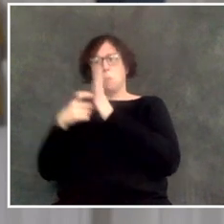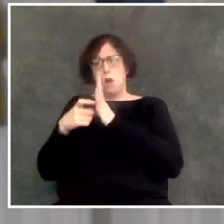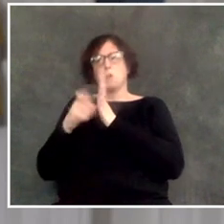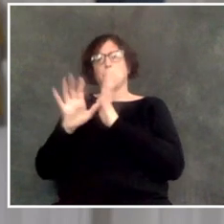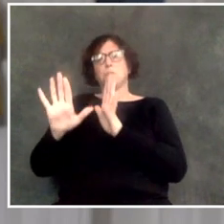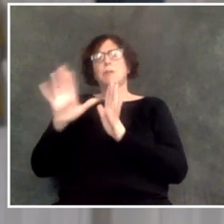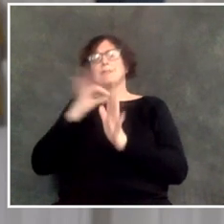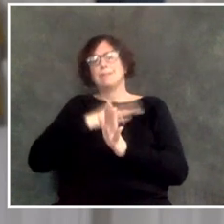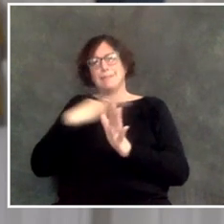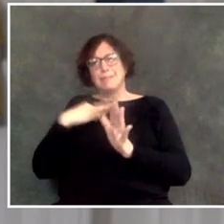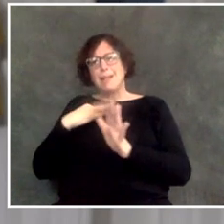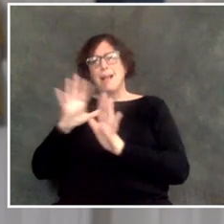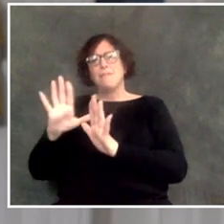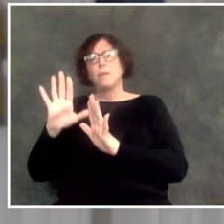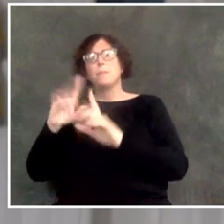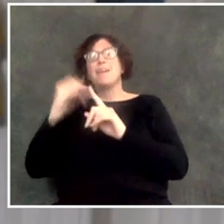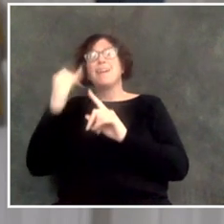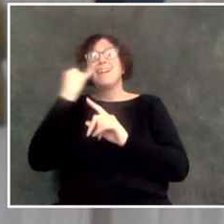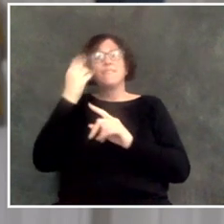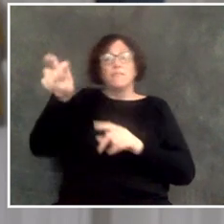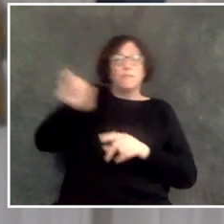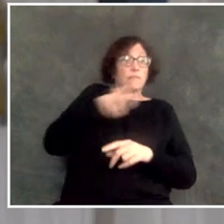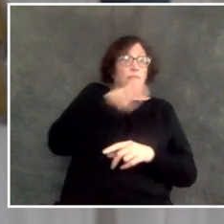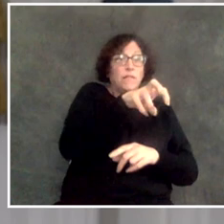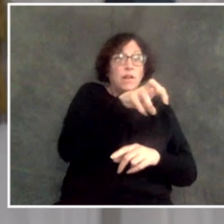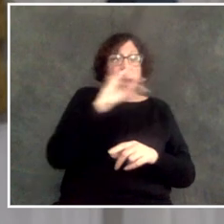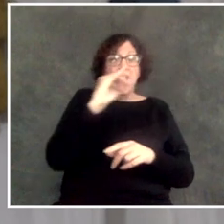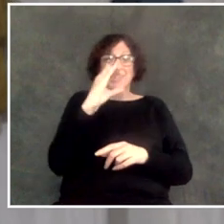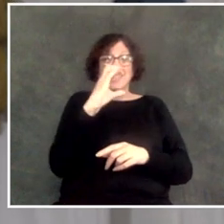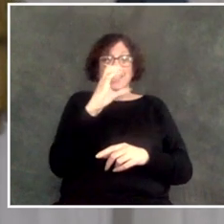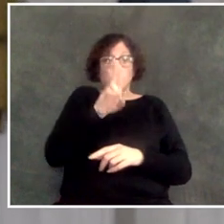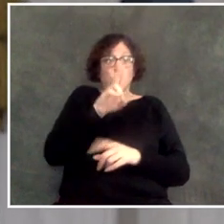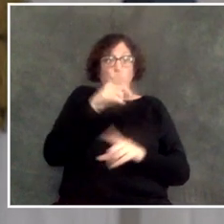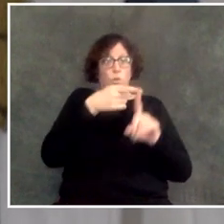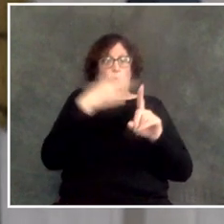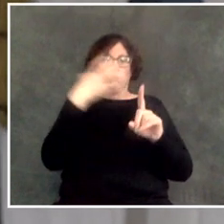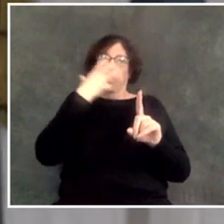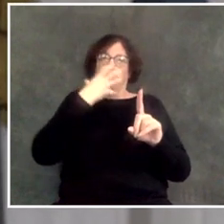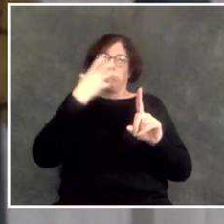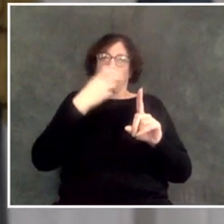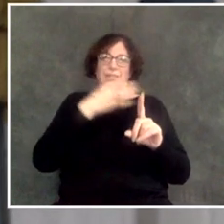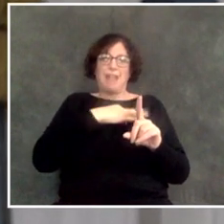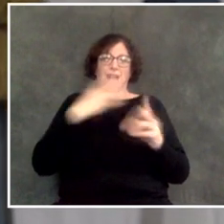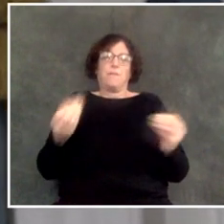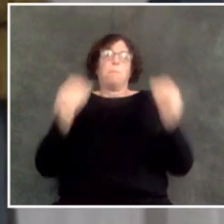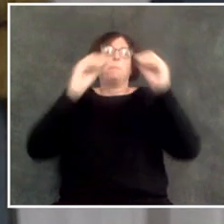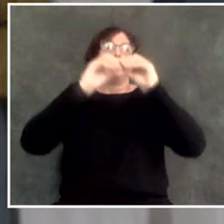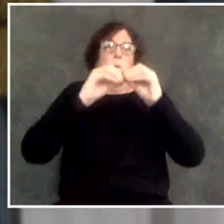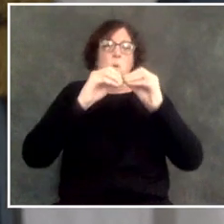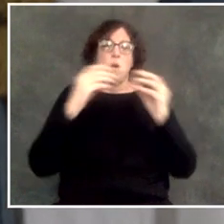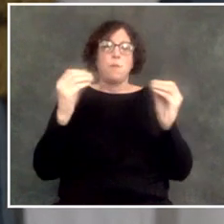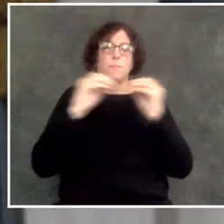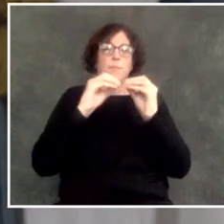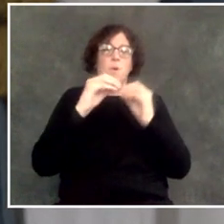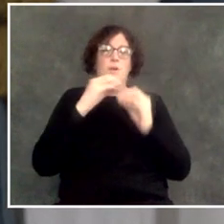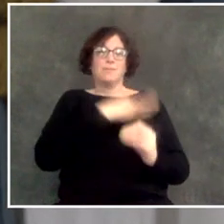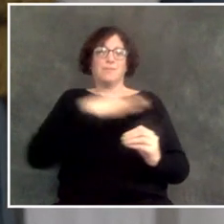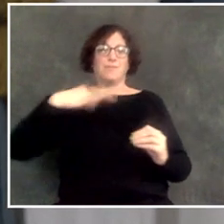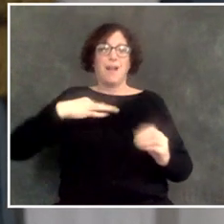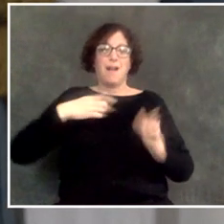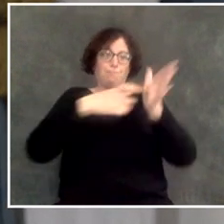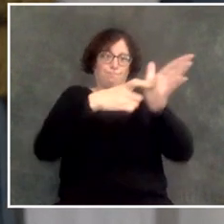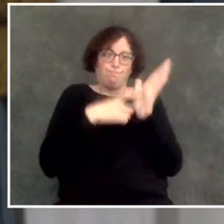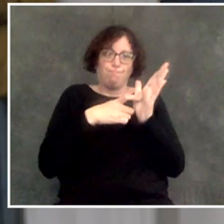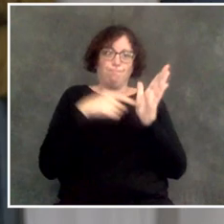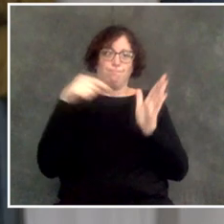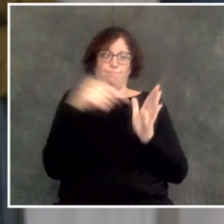blood pressure, requires an extreme amount of staffing. I think some of the overall census increases,